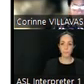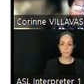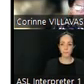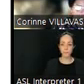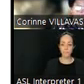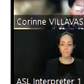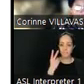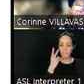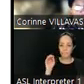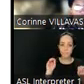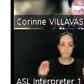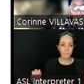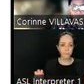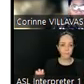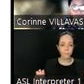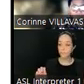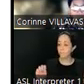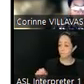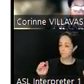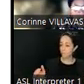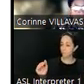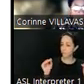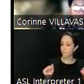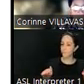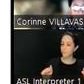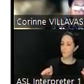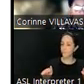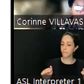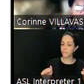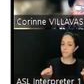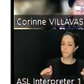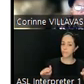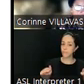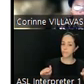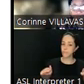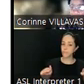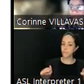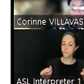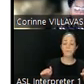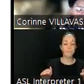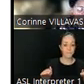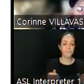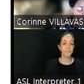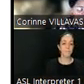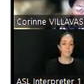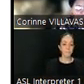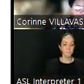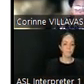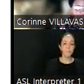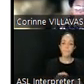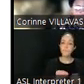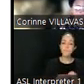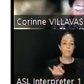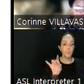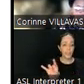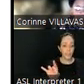Seeing that there are no hands raised, may we move forward? Co-Chair Obi? Sure. Number